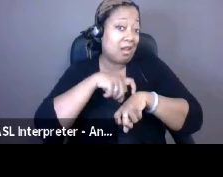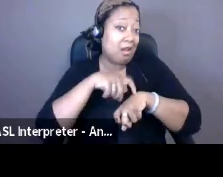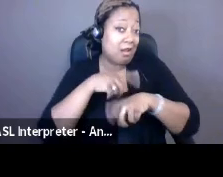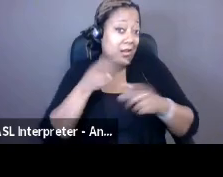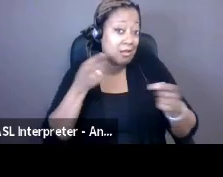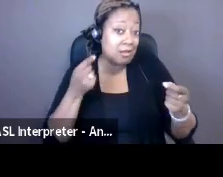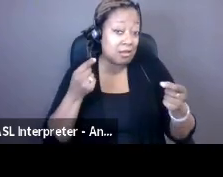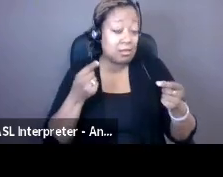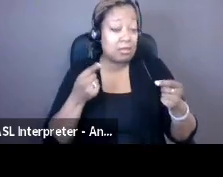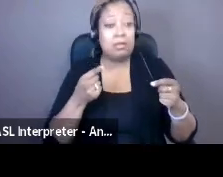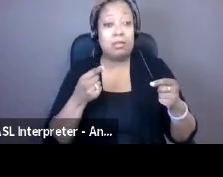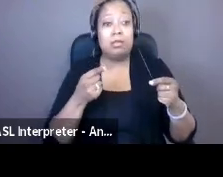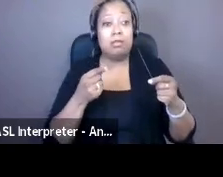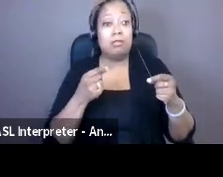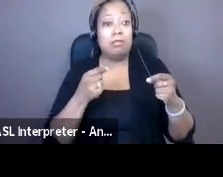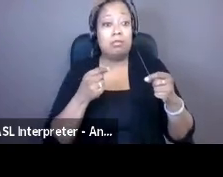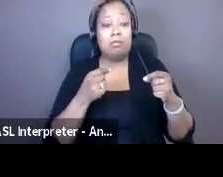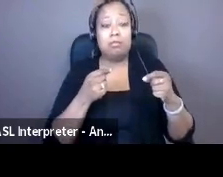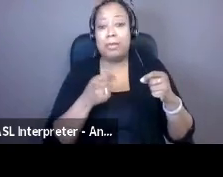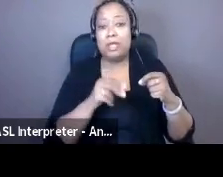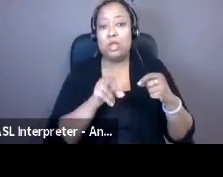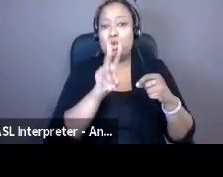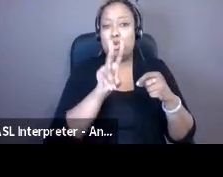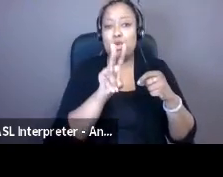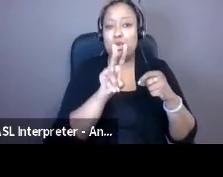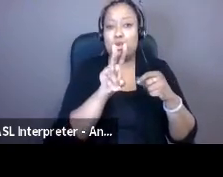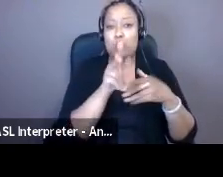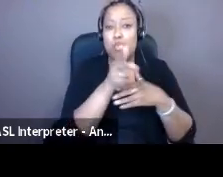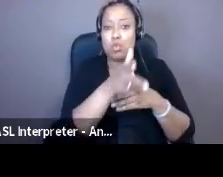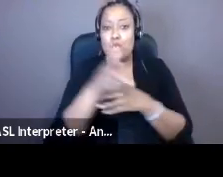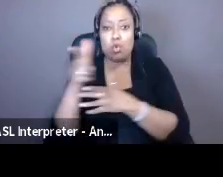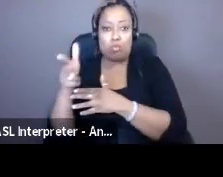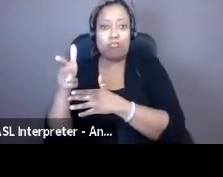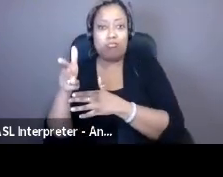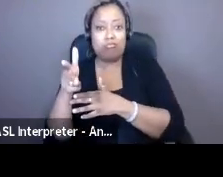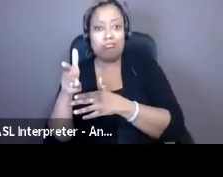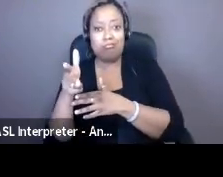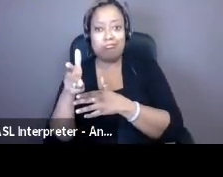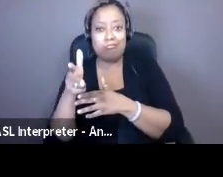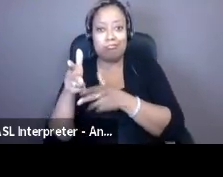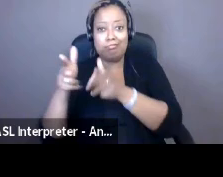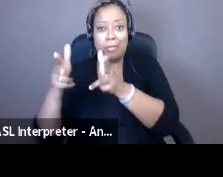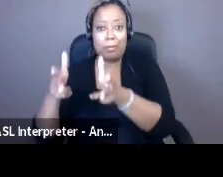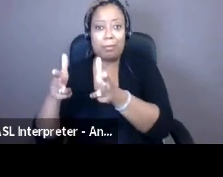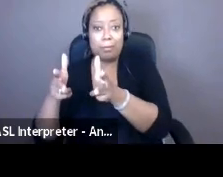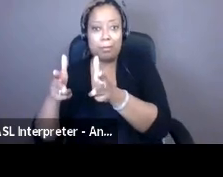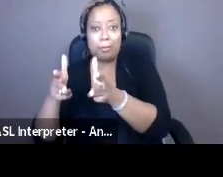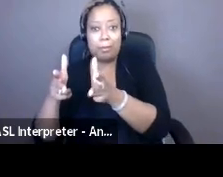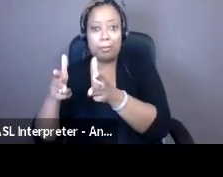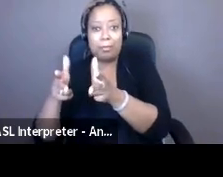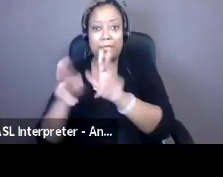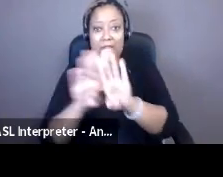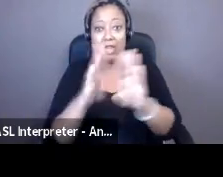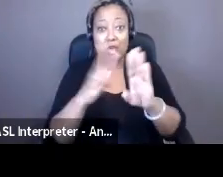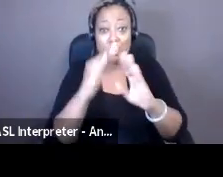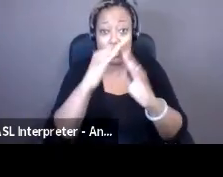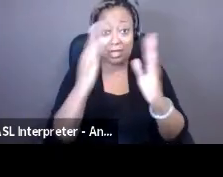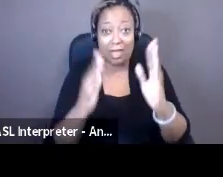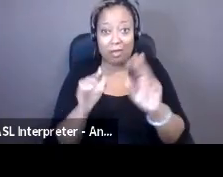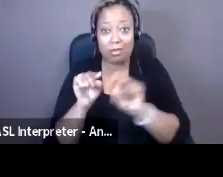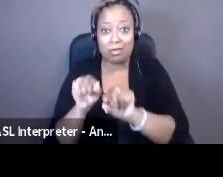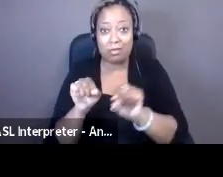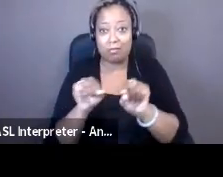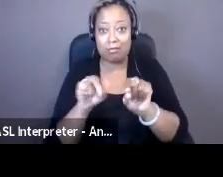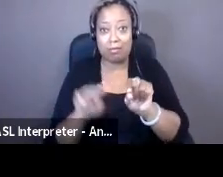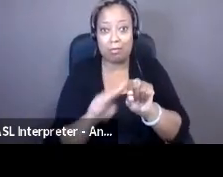do is take a 2-car garage and create this ramp near the door to the house so that you're taking a 2-car